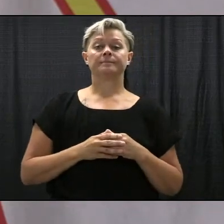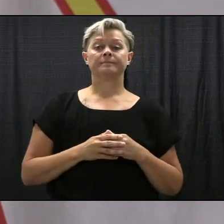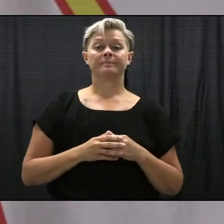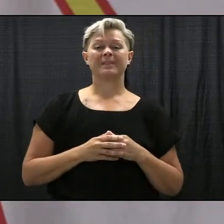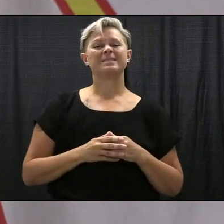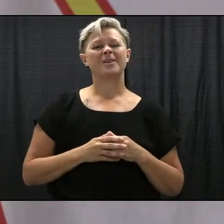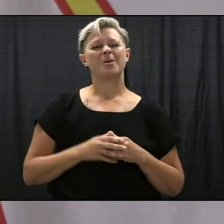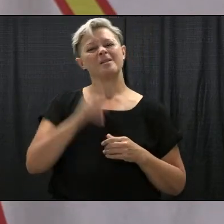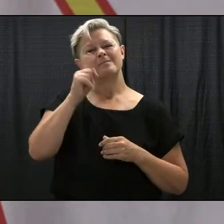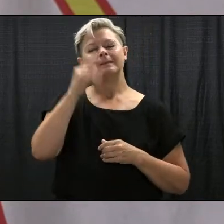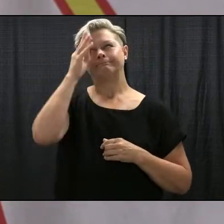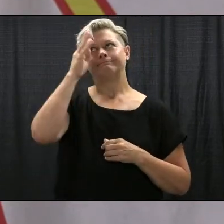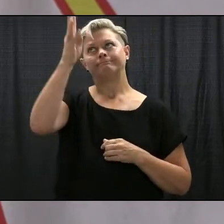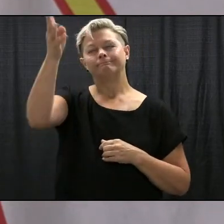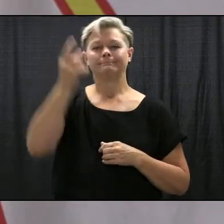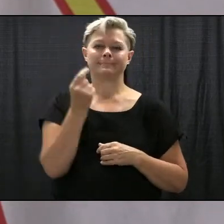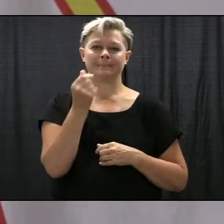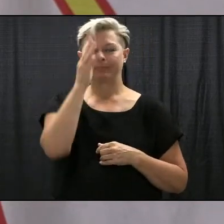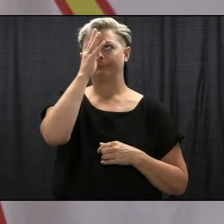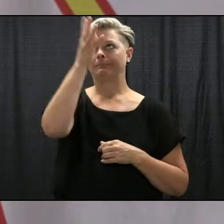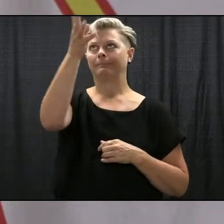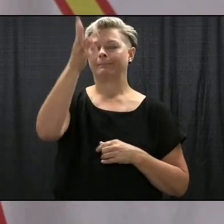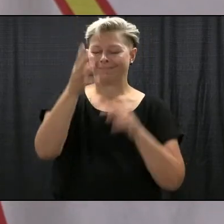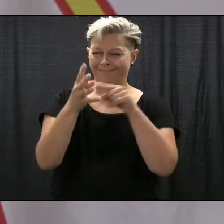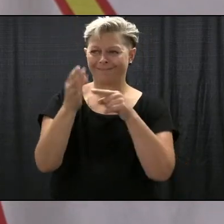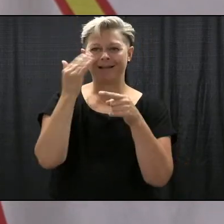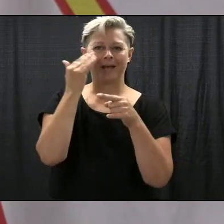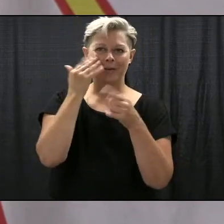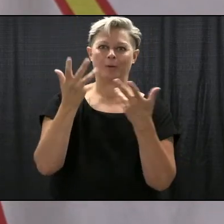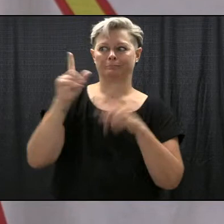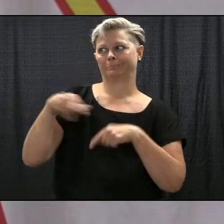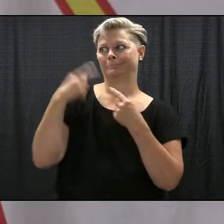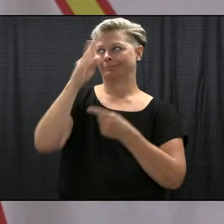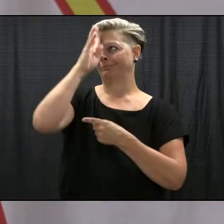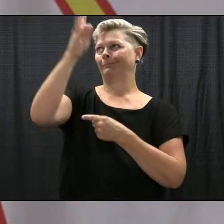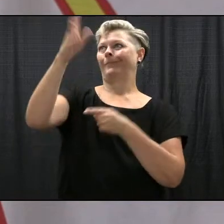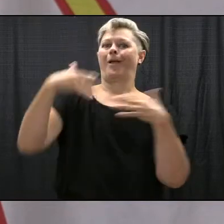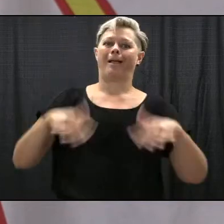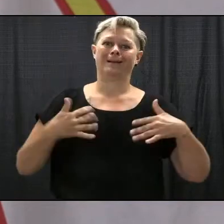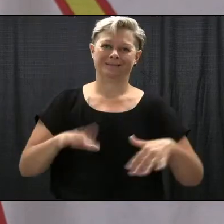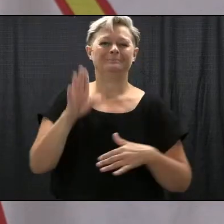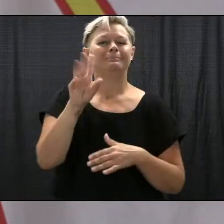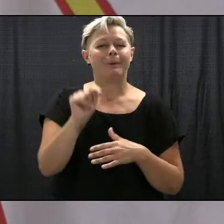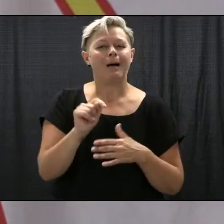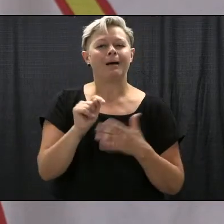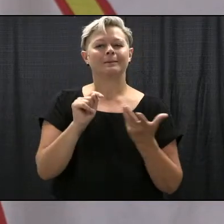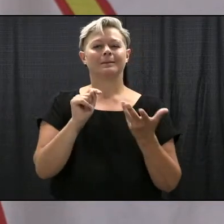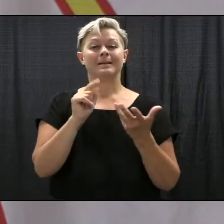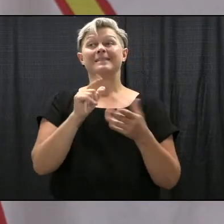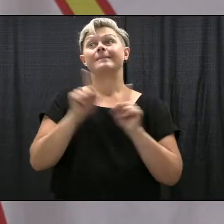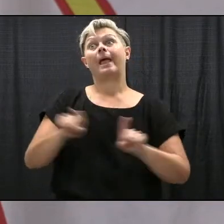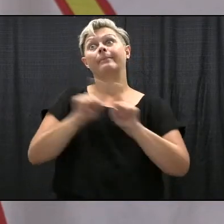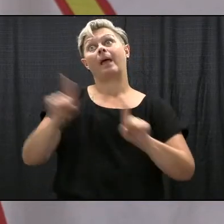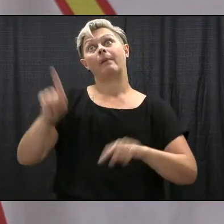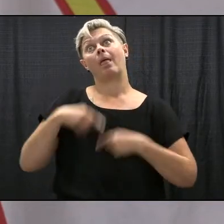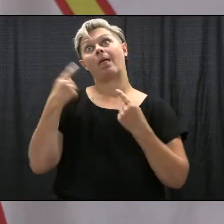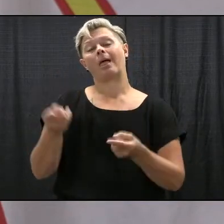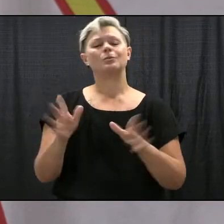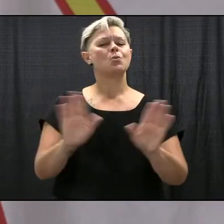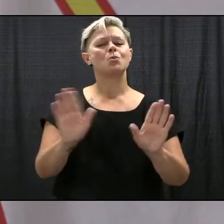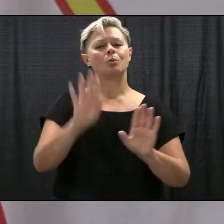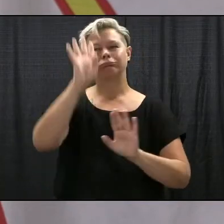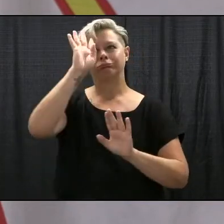outside the box a little bit, to use an overused term, but we do have to think about how we do things, maybe not do things the same way we've always done them,